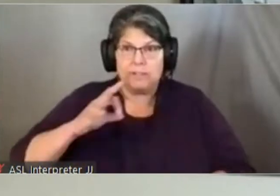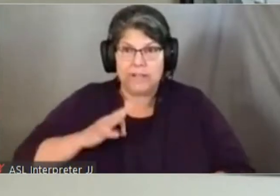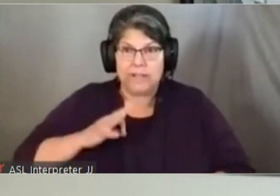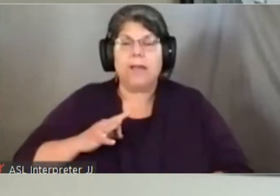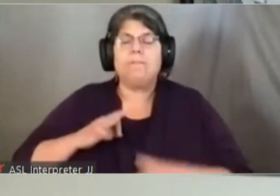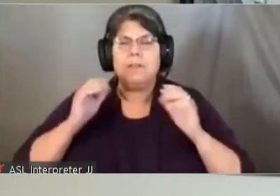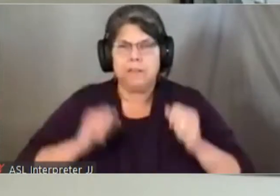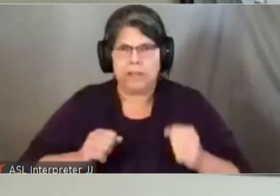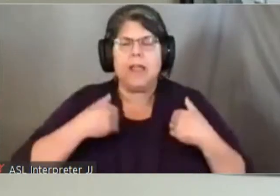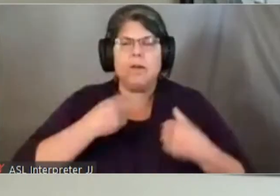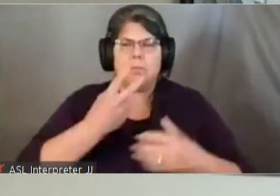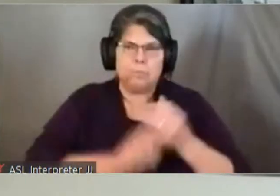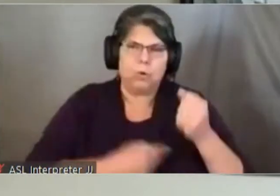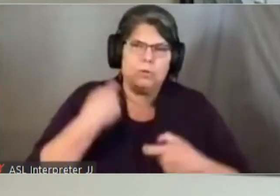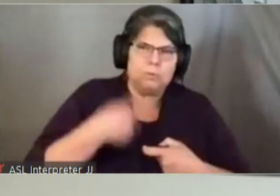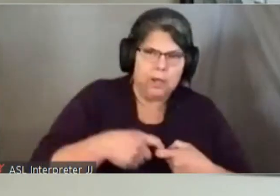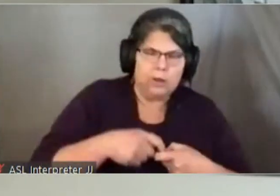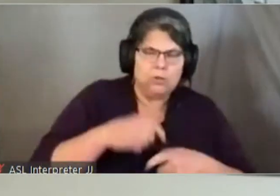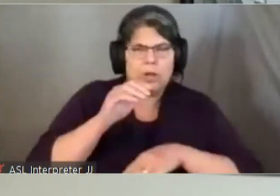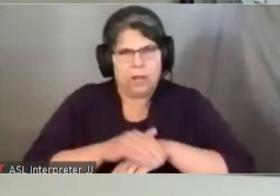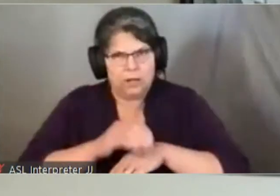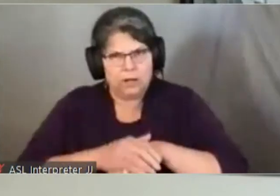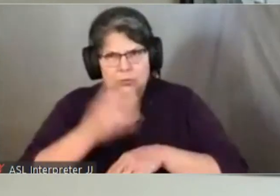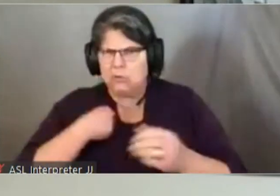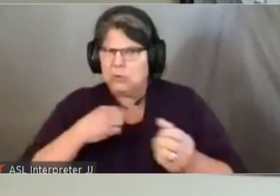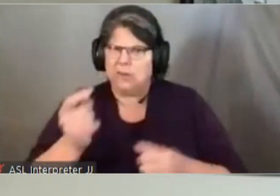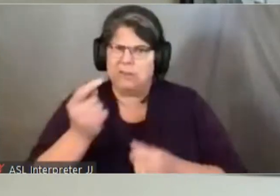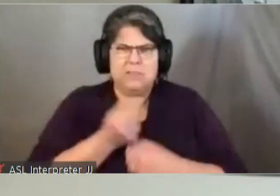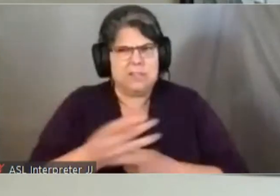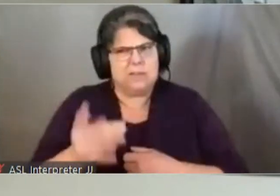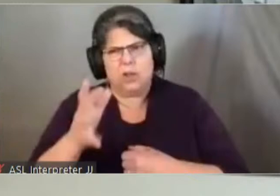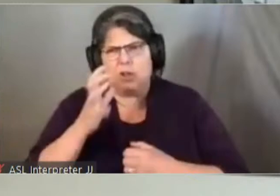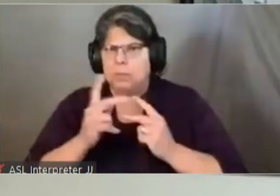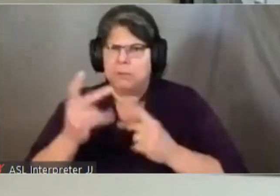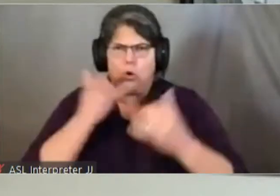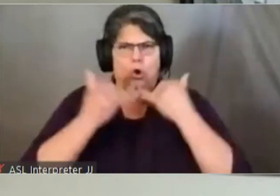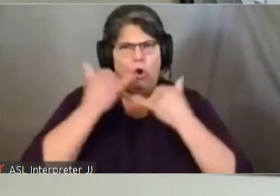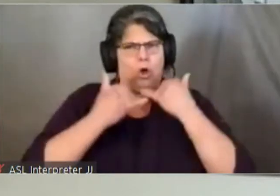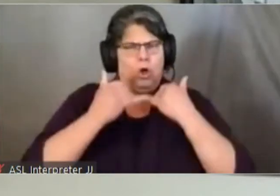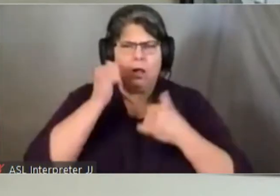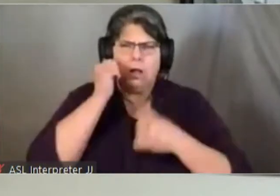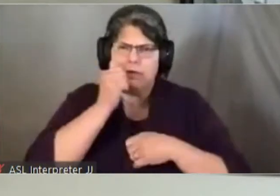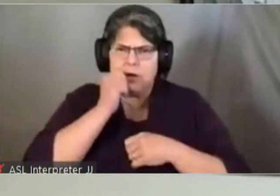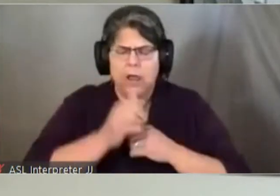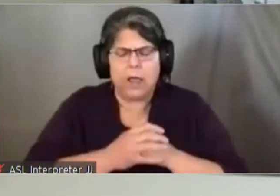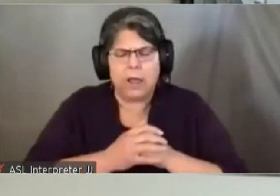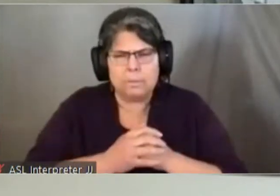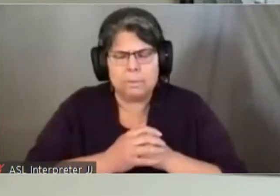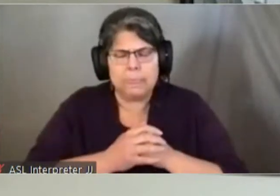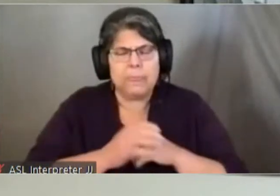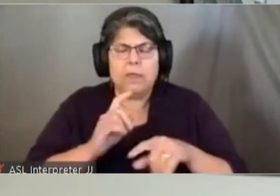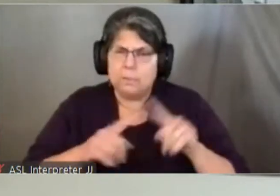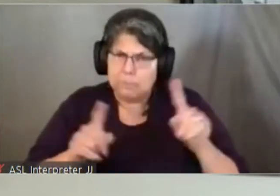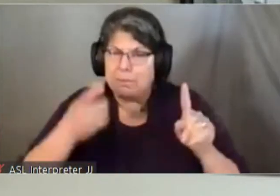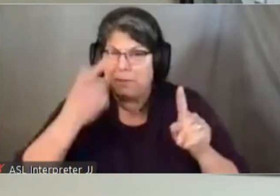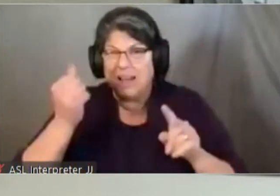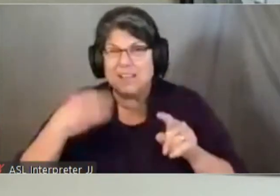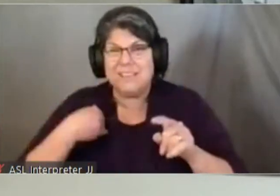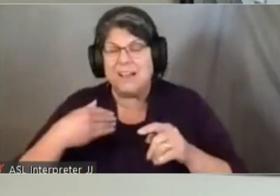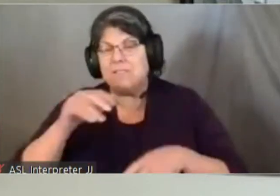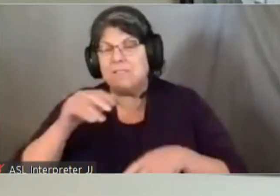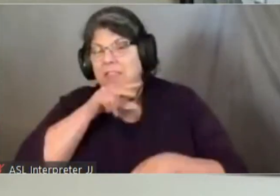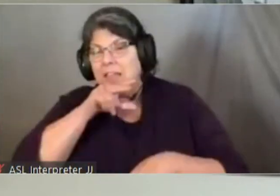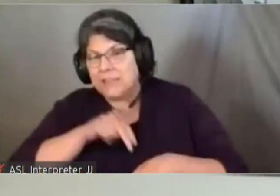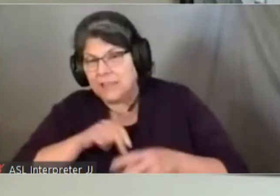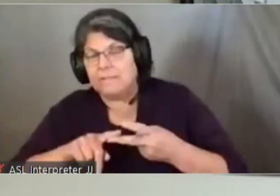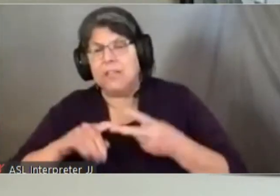information. In summary, there has been a holiday surge. There has been winding down from that, and the vaccines